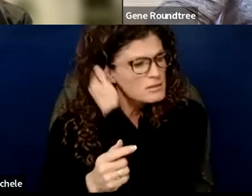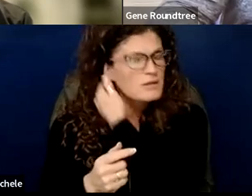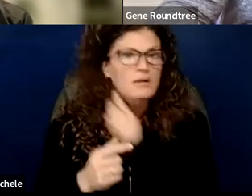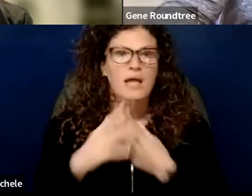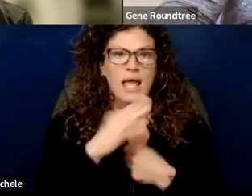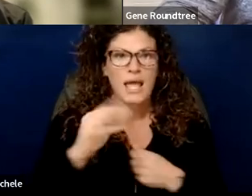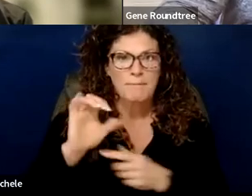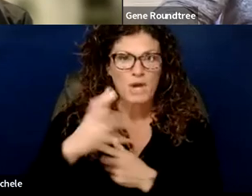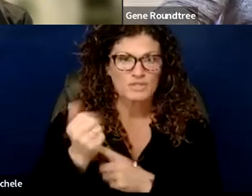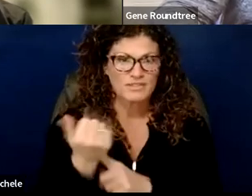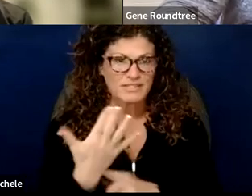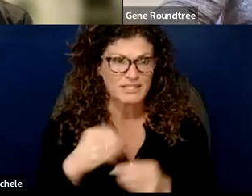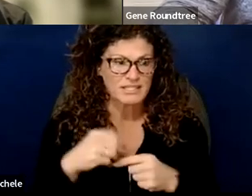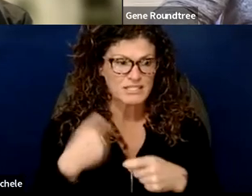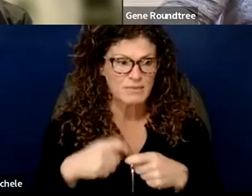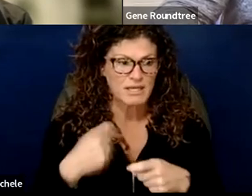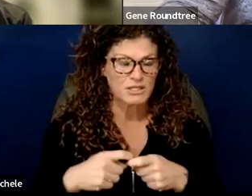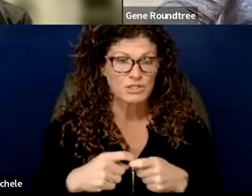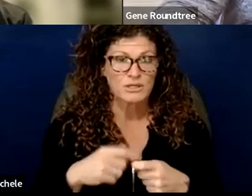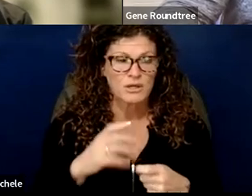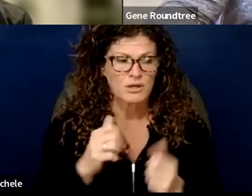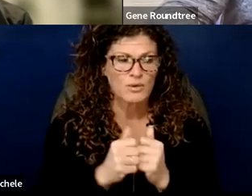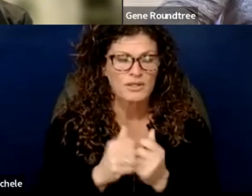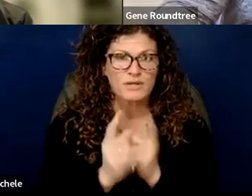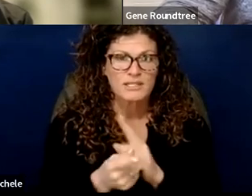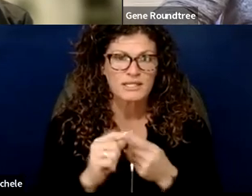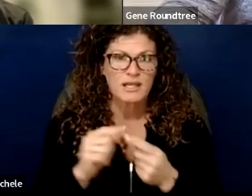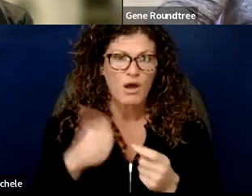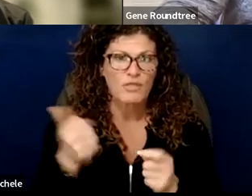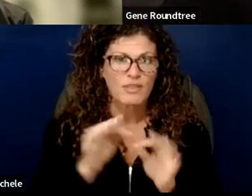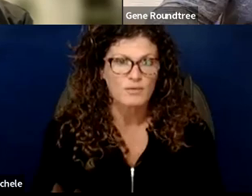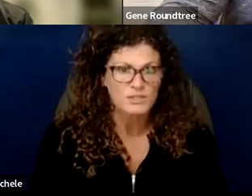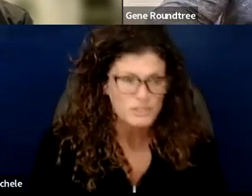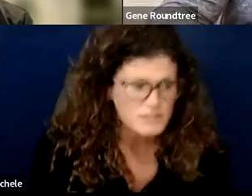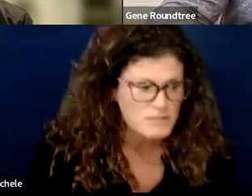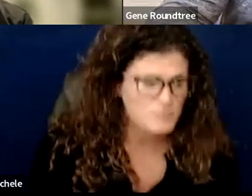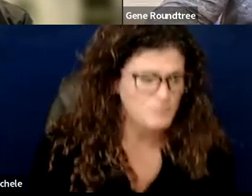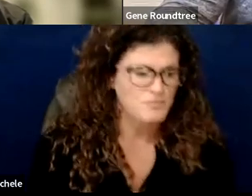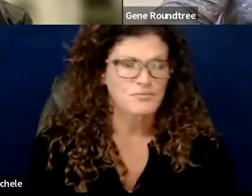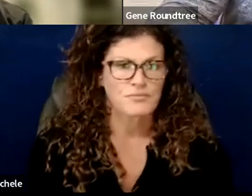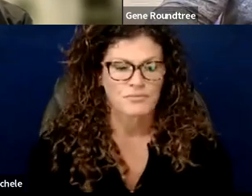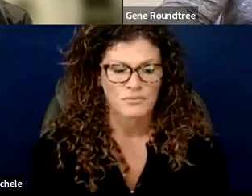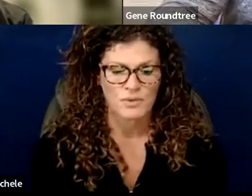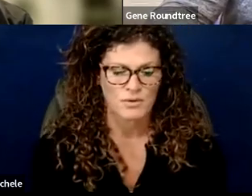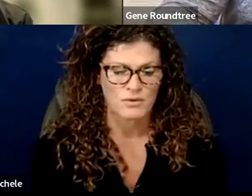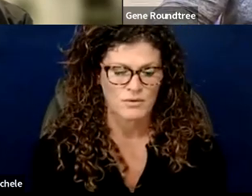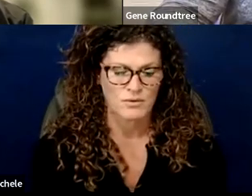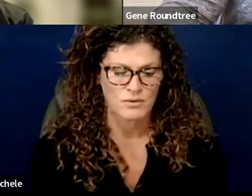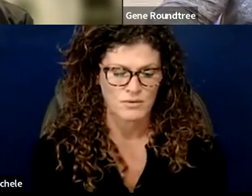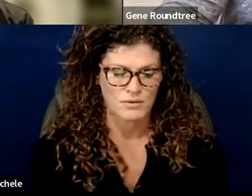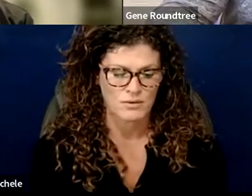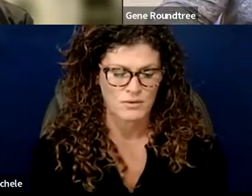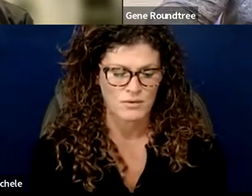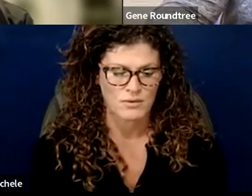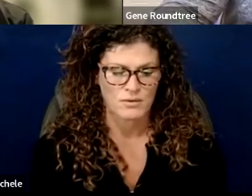in Spanish, with translations back into the other languages. We have 2 additional listening sessions coming up.